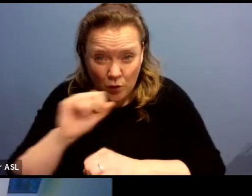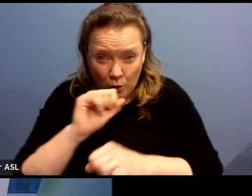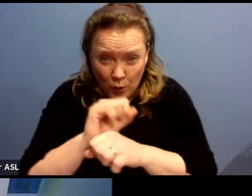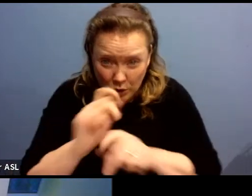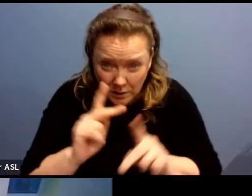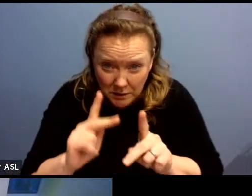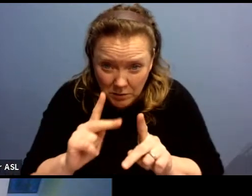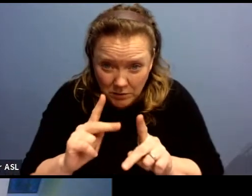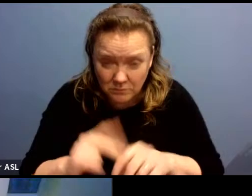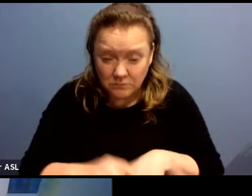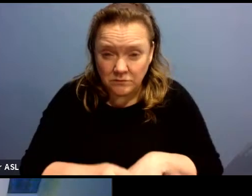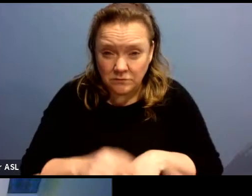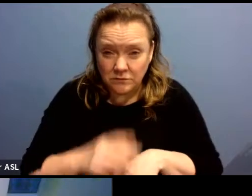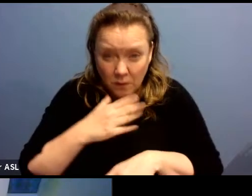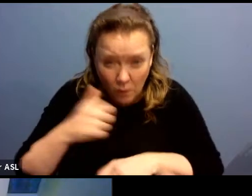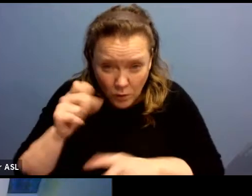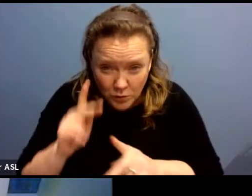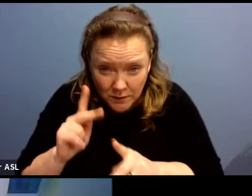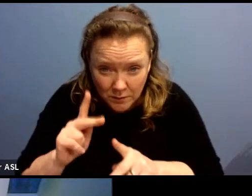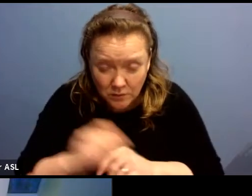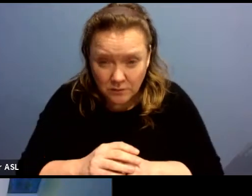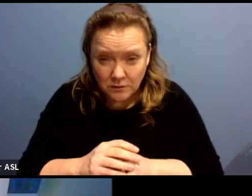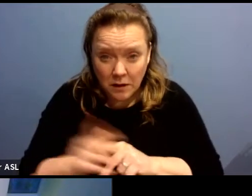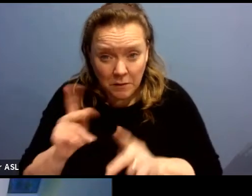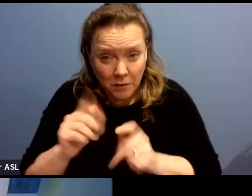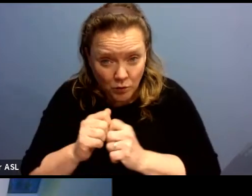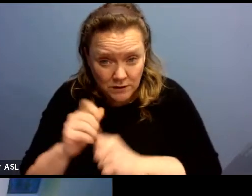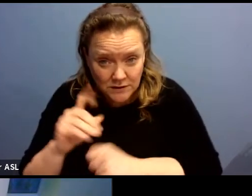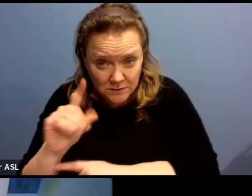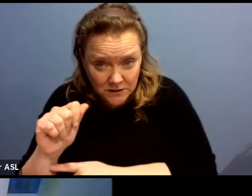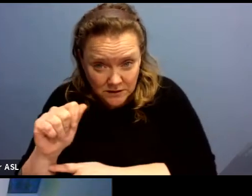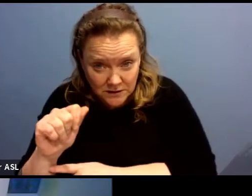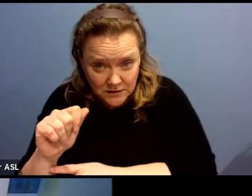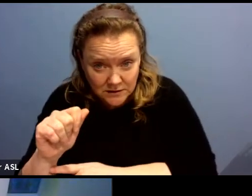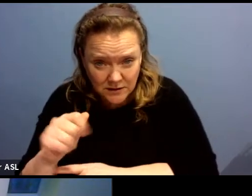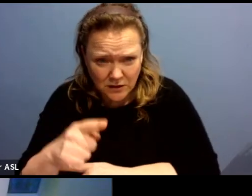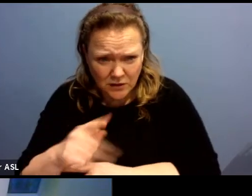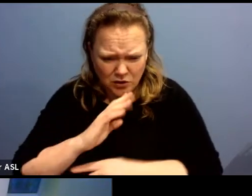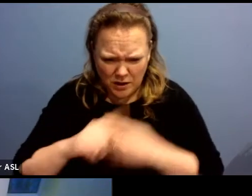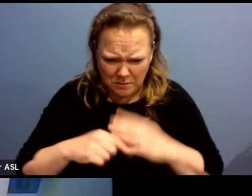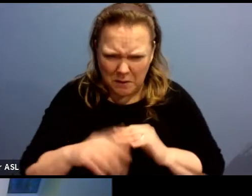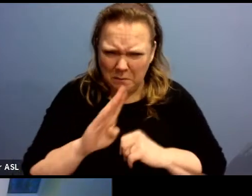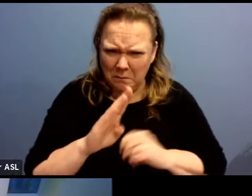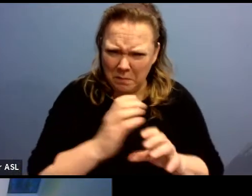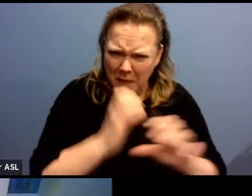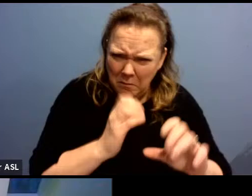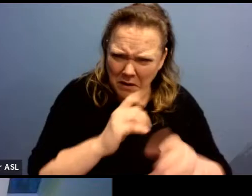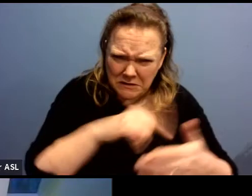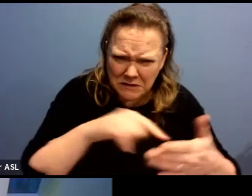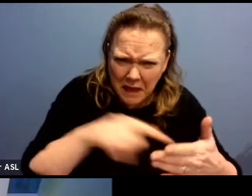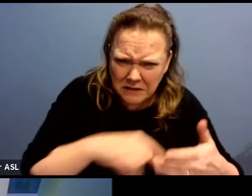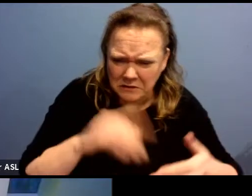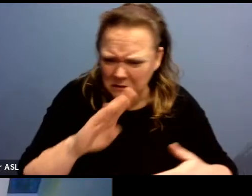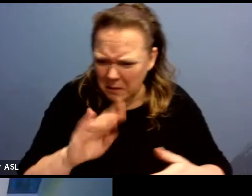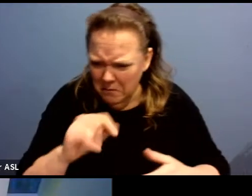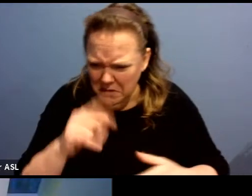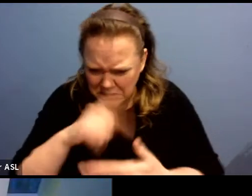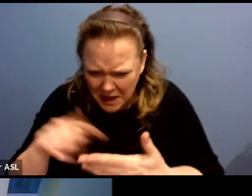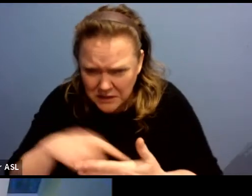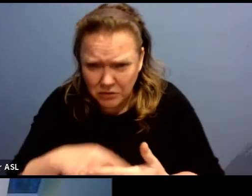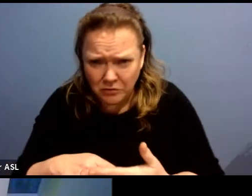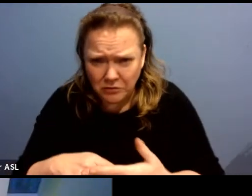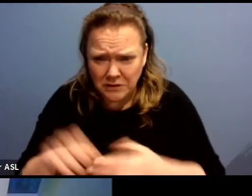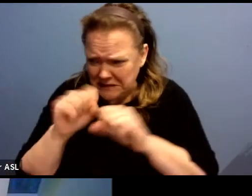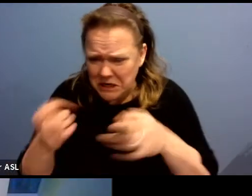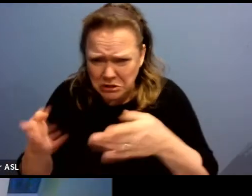disabled. This proposal, which calls for eliminating the entire bus lines and shutting down metro stations, is very short-sighted from an